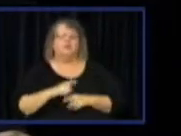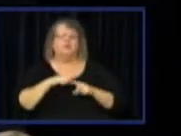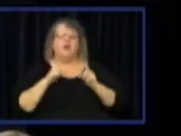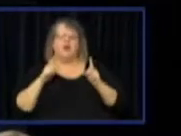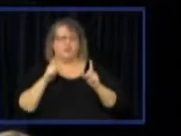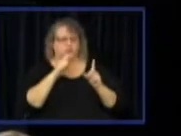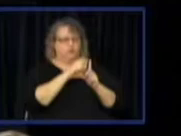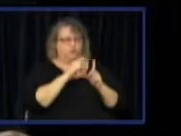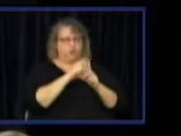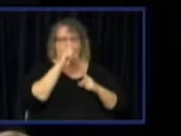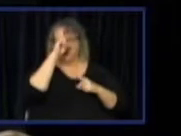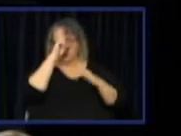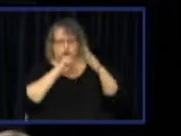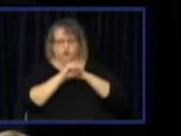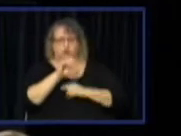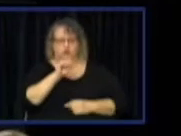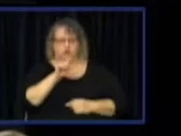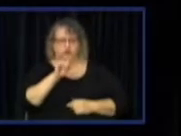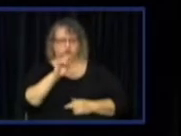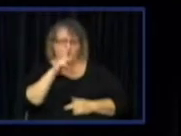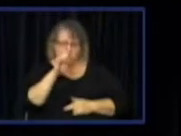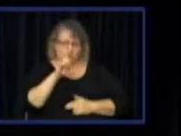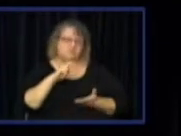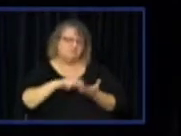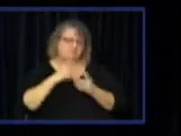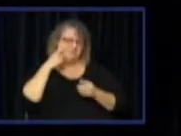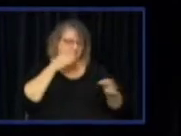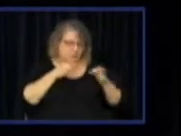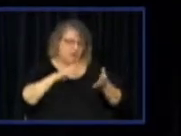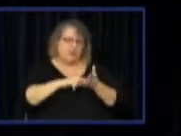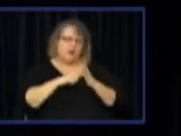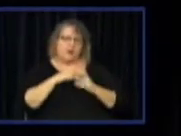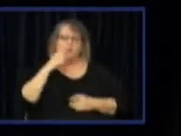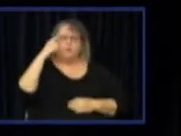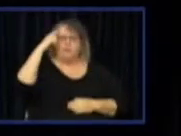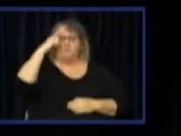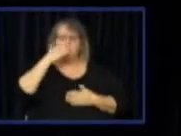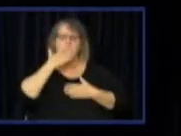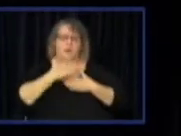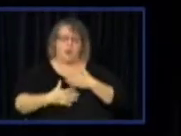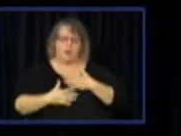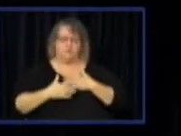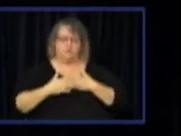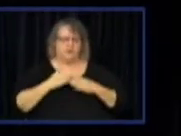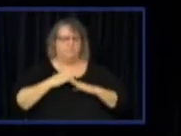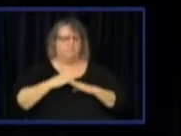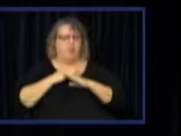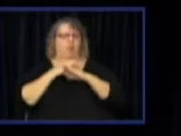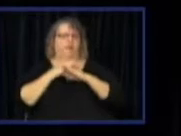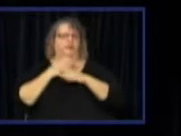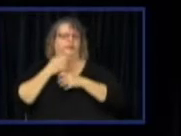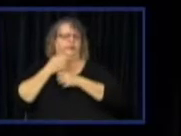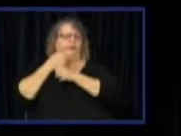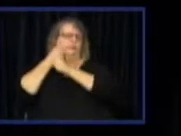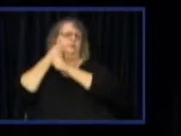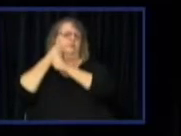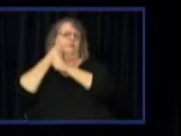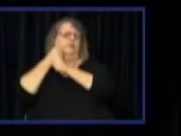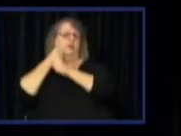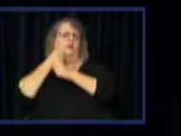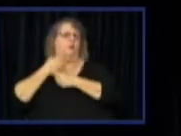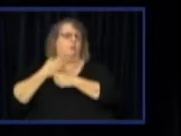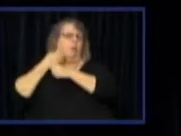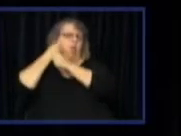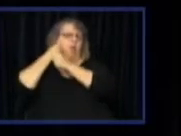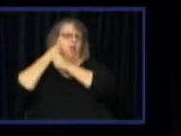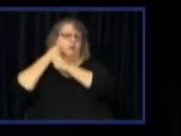the term stroke applies to what I just said, which is a blockage of blood flow to the brain resulting in a permanent death of that brain tissue if the blood